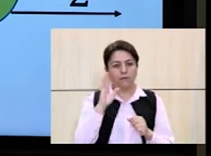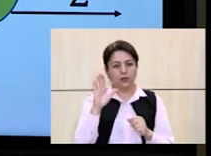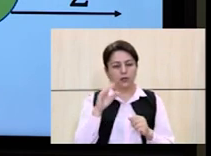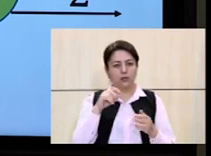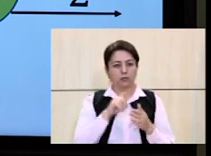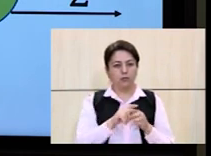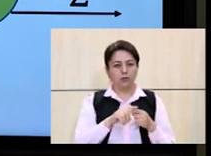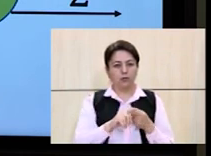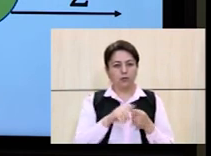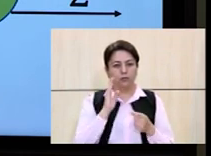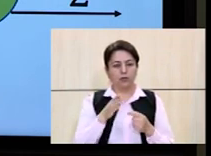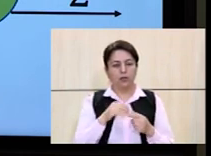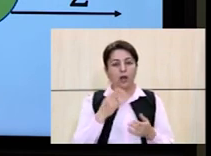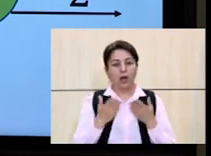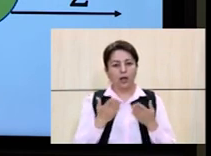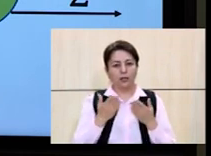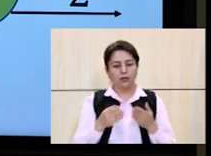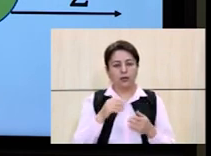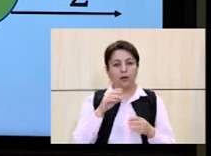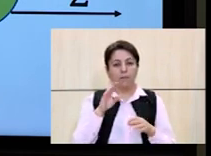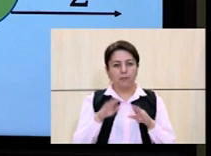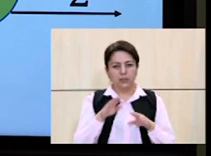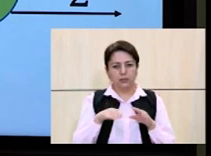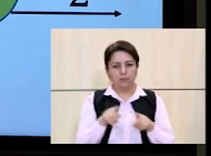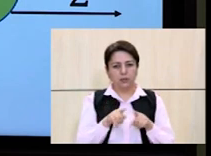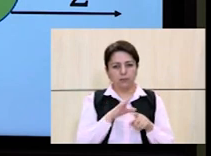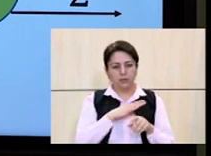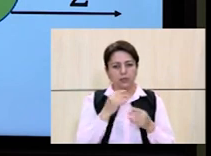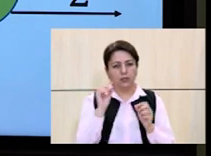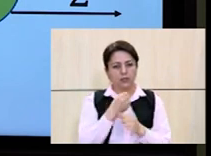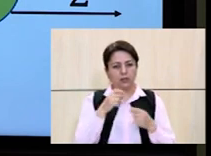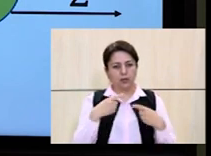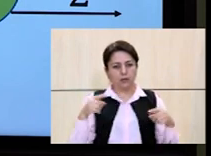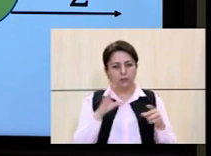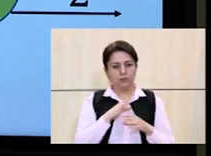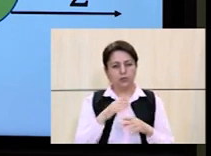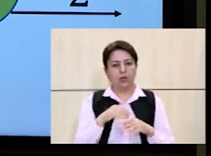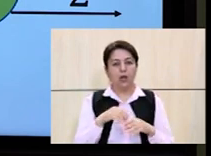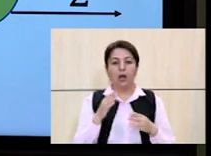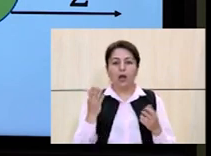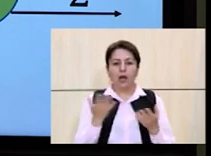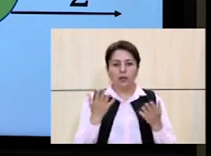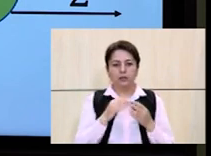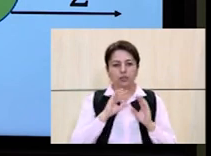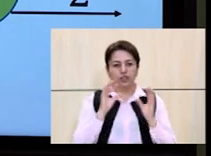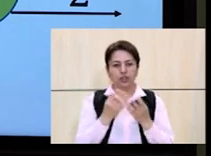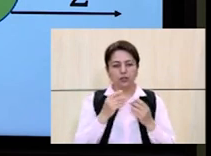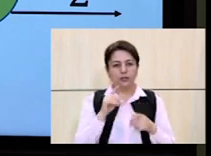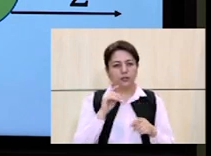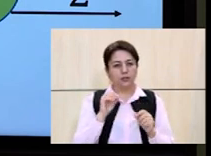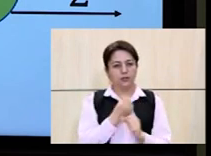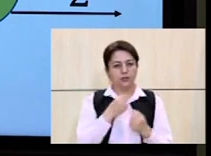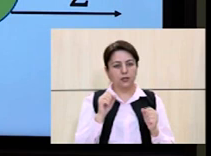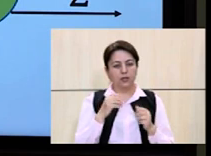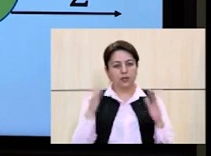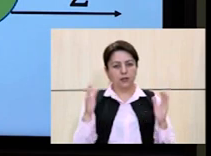bog'liq. Agar massasi bir xil bo'lsa-yu, tezliklari turli xil bo'lsa, demak, qaysi sharchaning tezligi katta